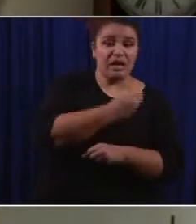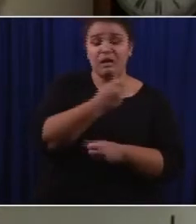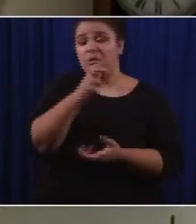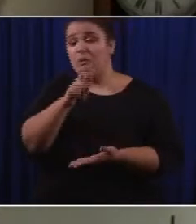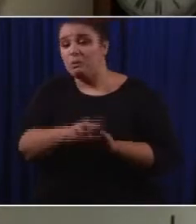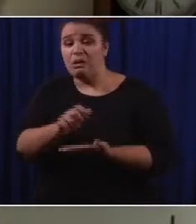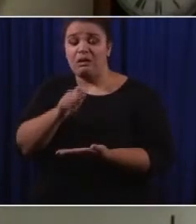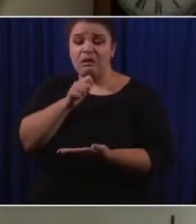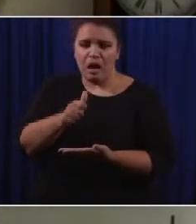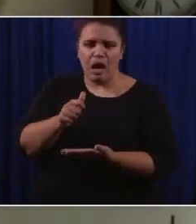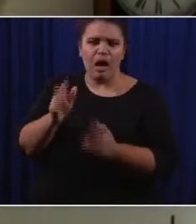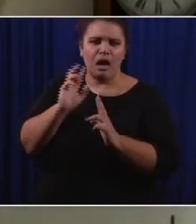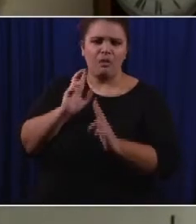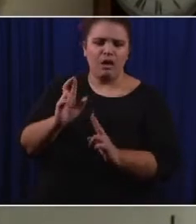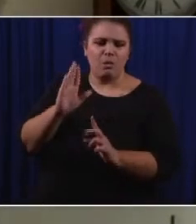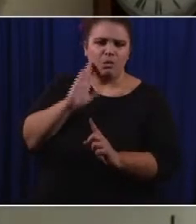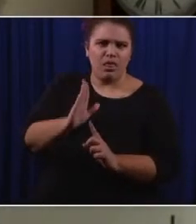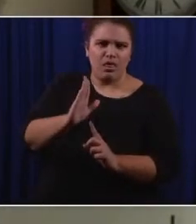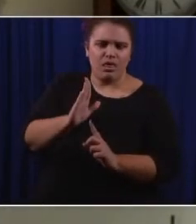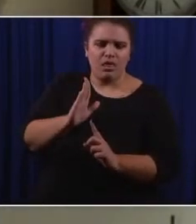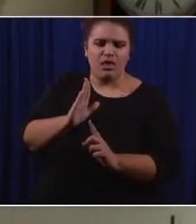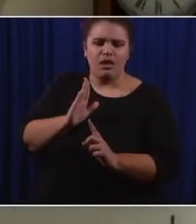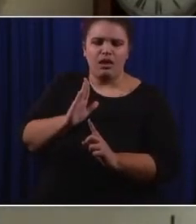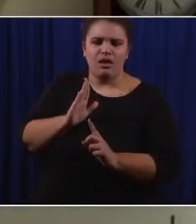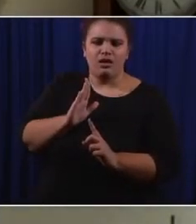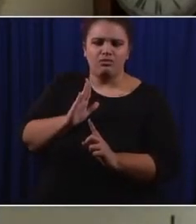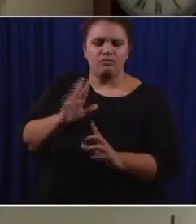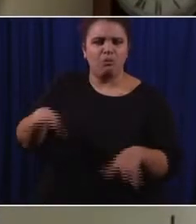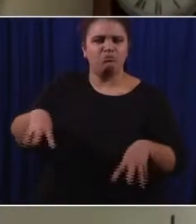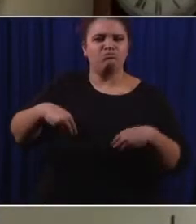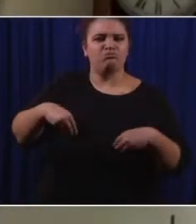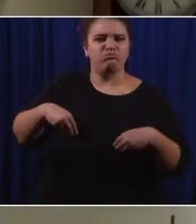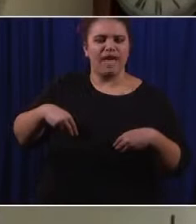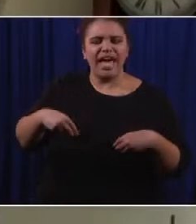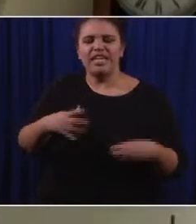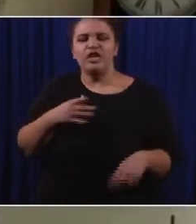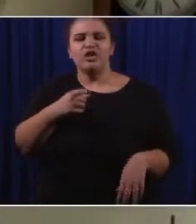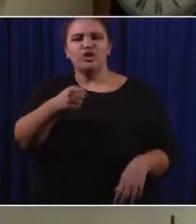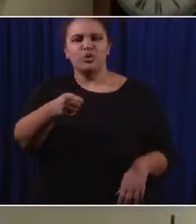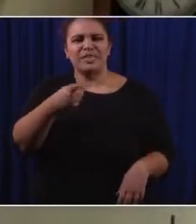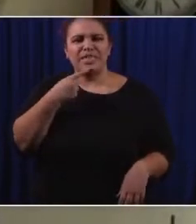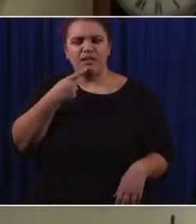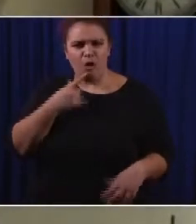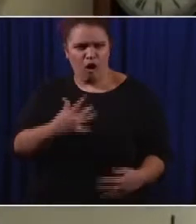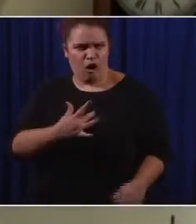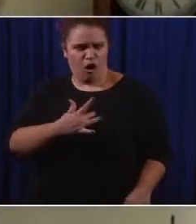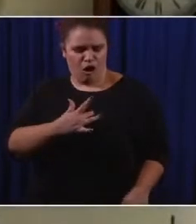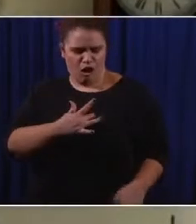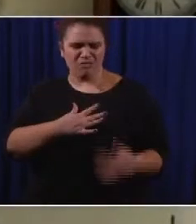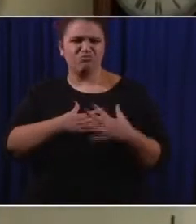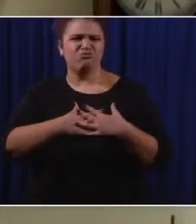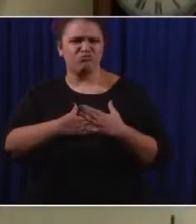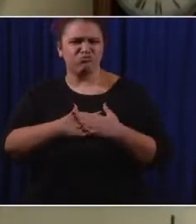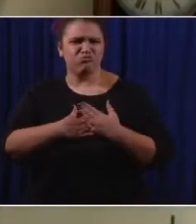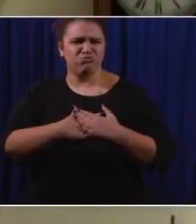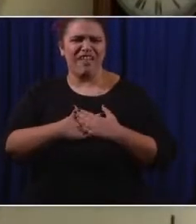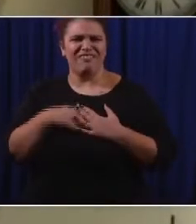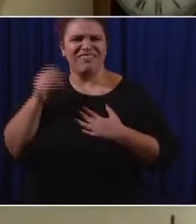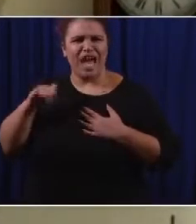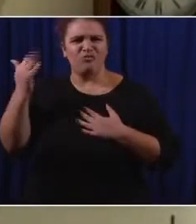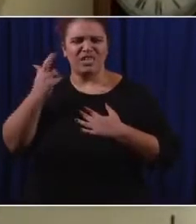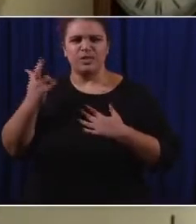didn't know what was in his heart. But of course, I wasn't asking about what was in his heart. I was asking about what he said and what he's not said.